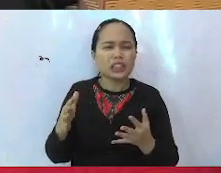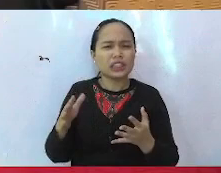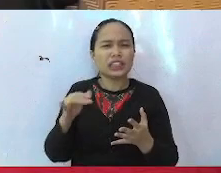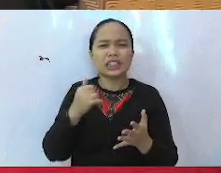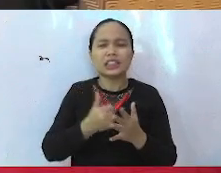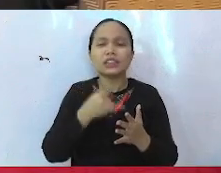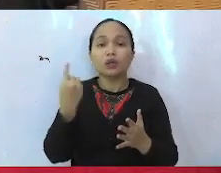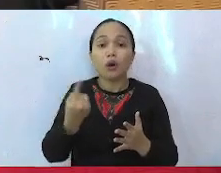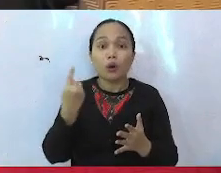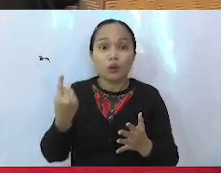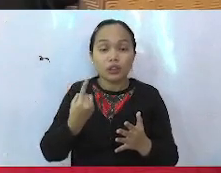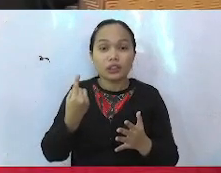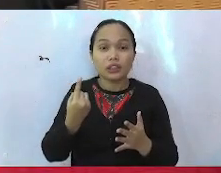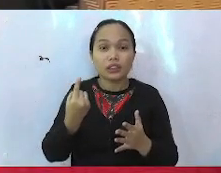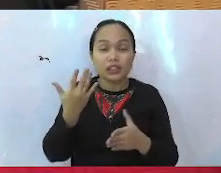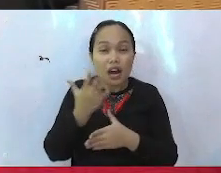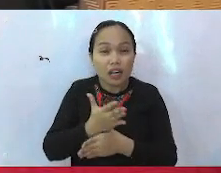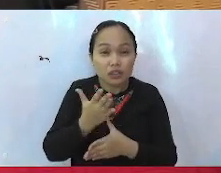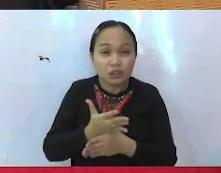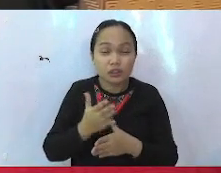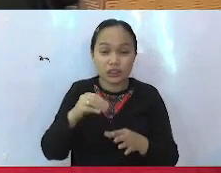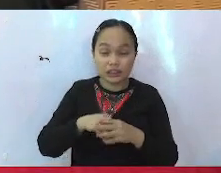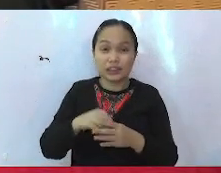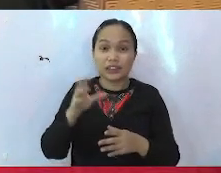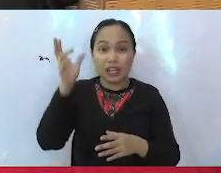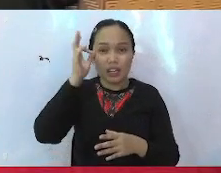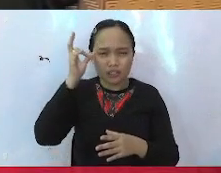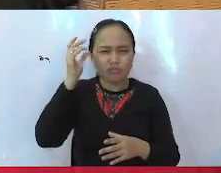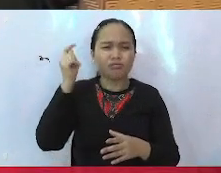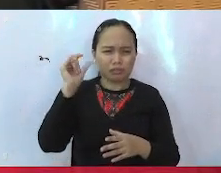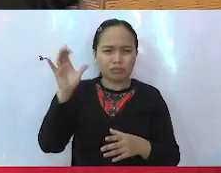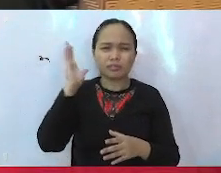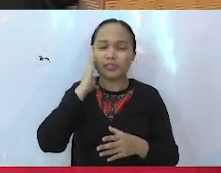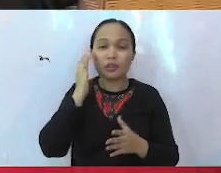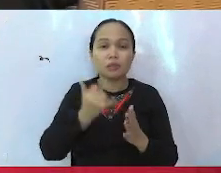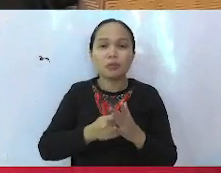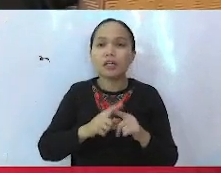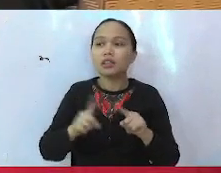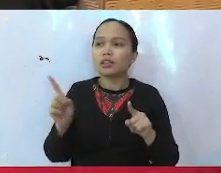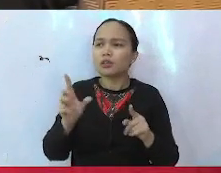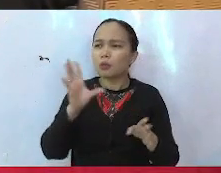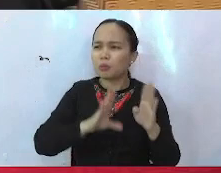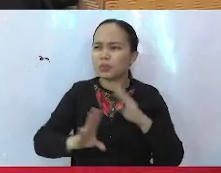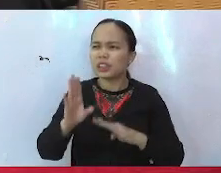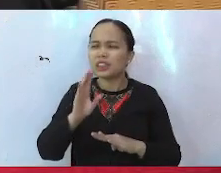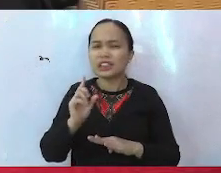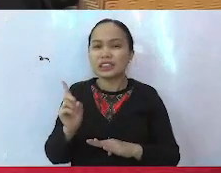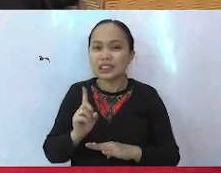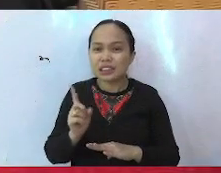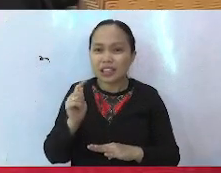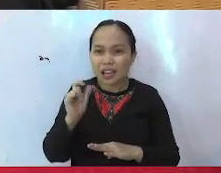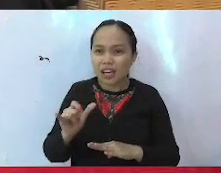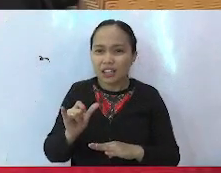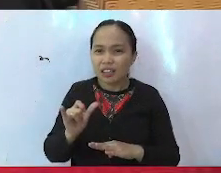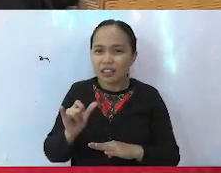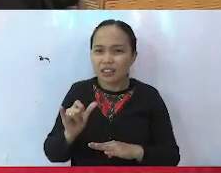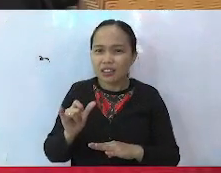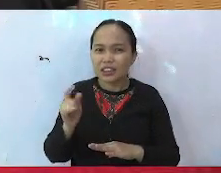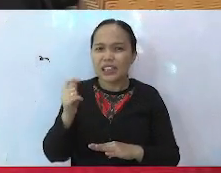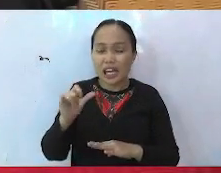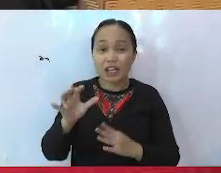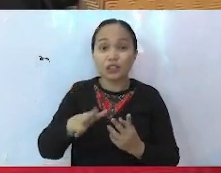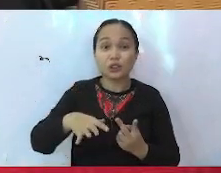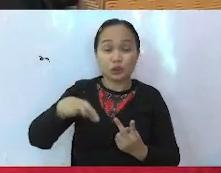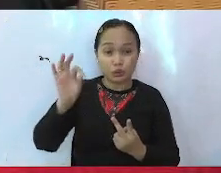a distraction from Satan. They already know it, you know. But the problem is just that they choose. You know, they choose to